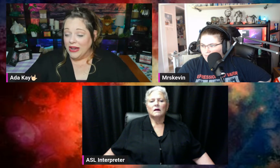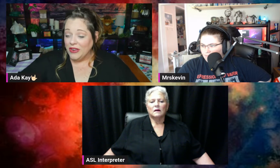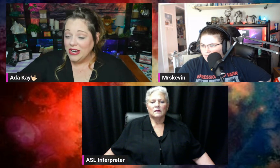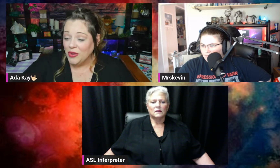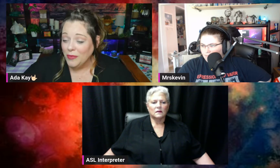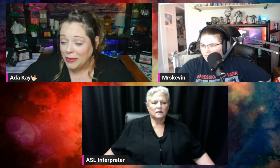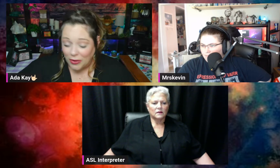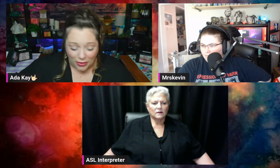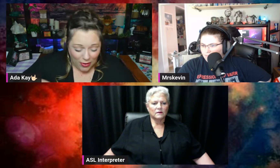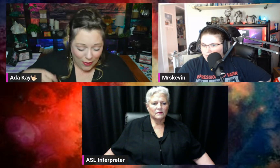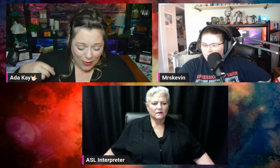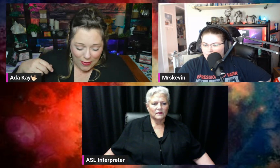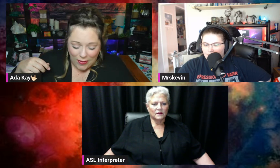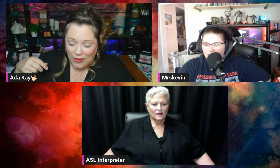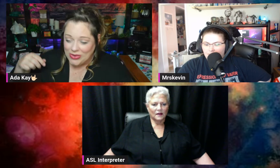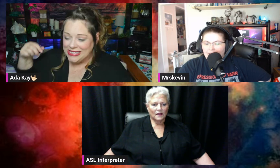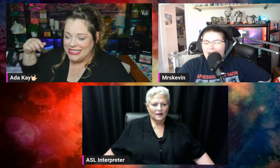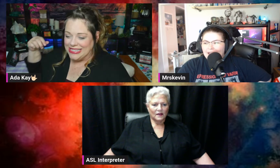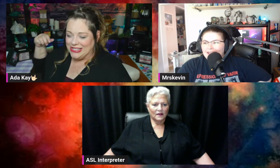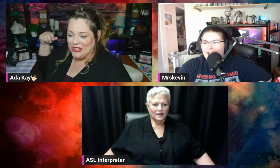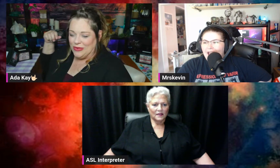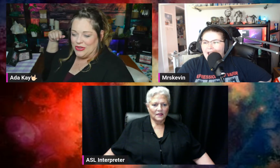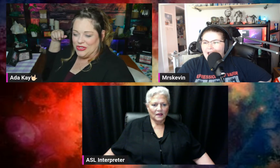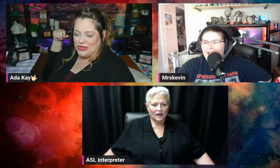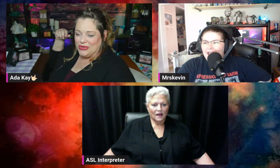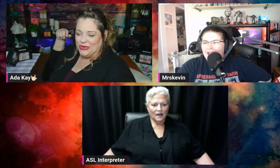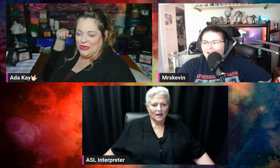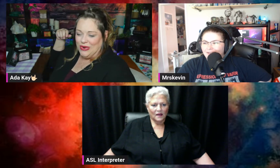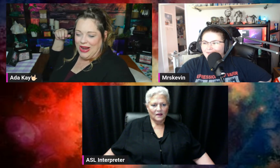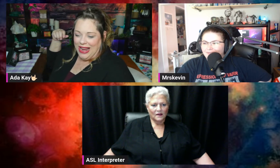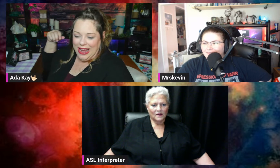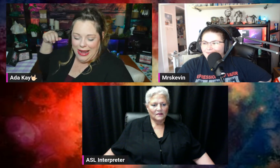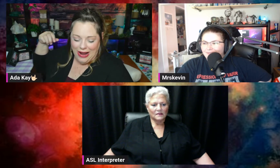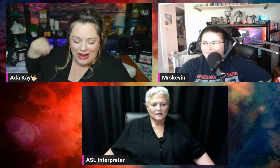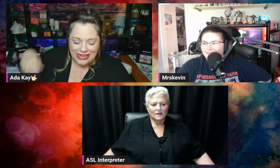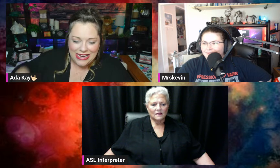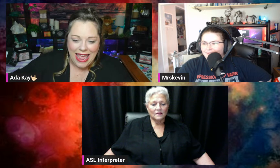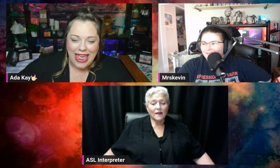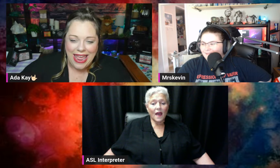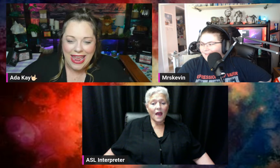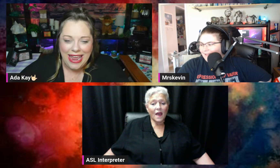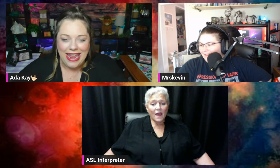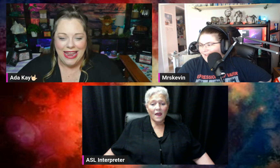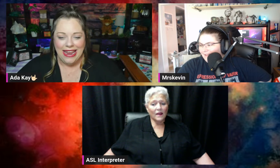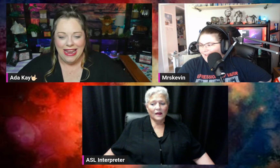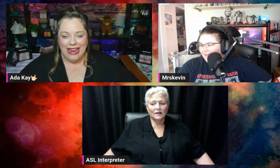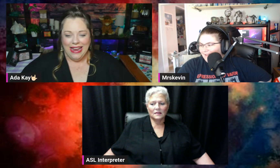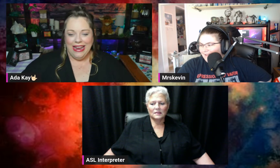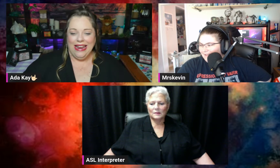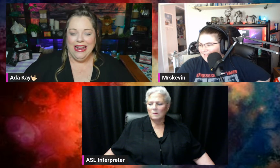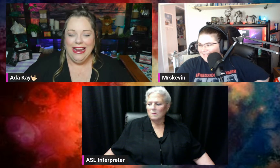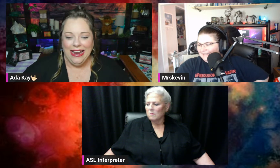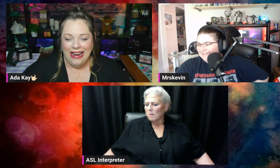Oh, we have another member. Sneaky's your number 2.